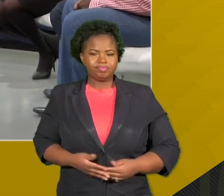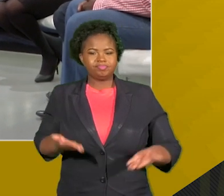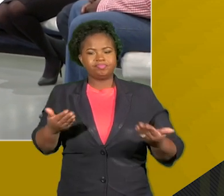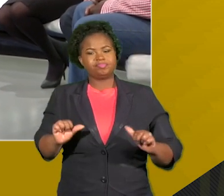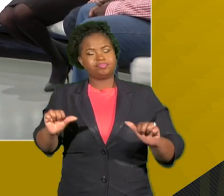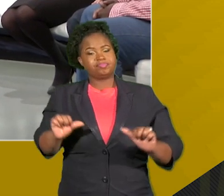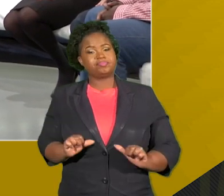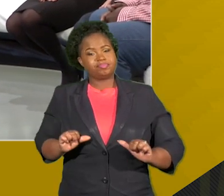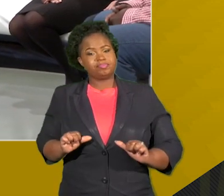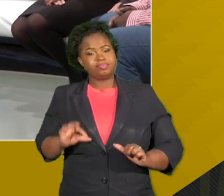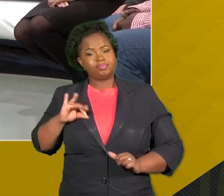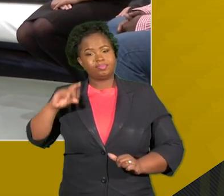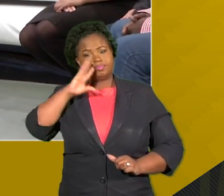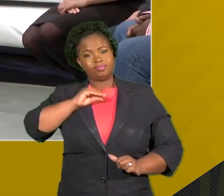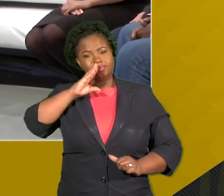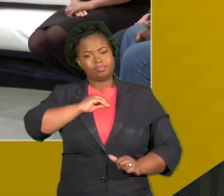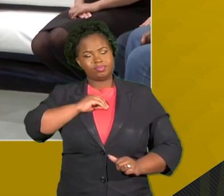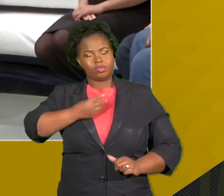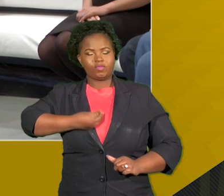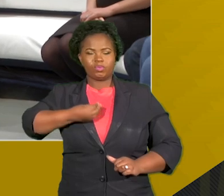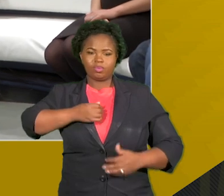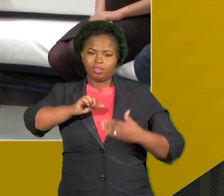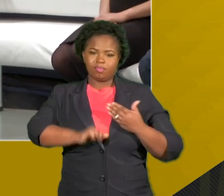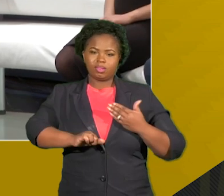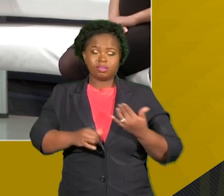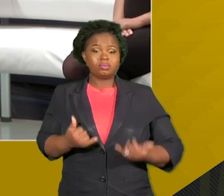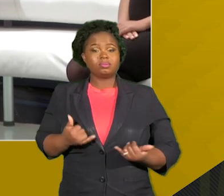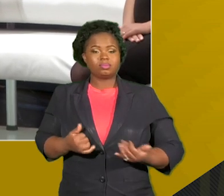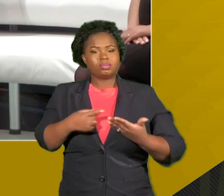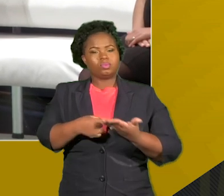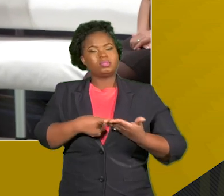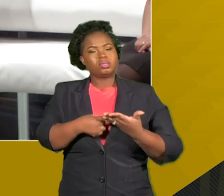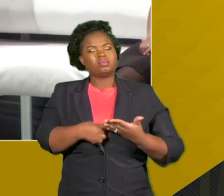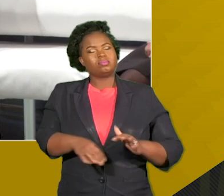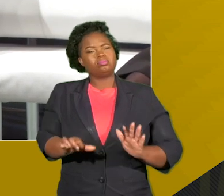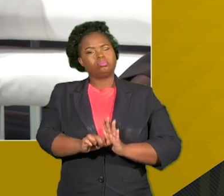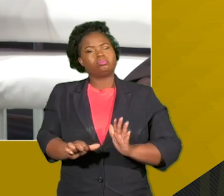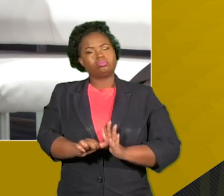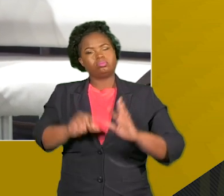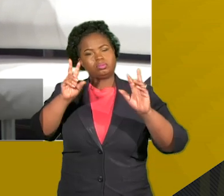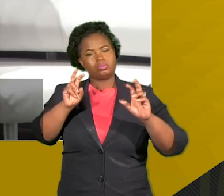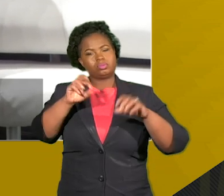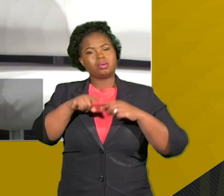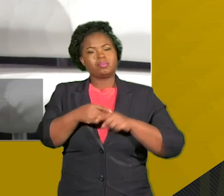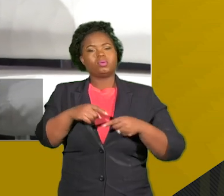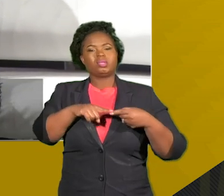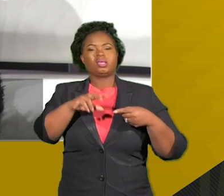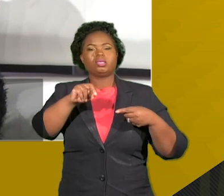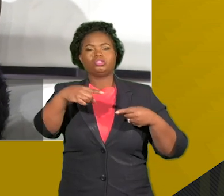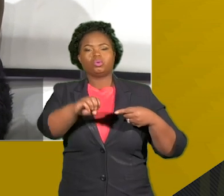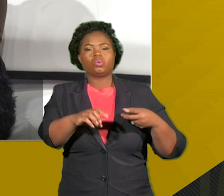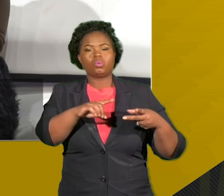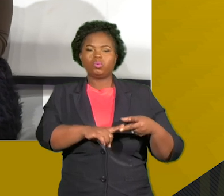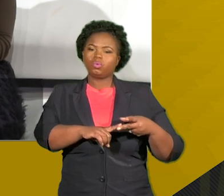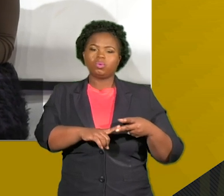Welcome back to It Daily Thetha on the Youth Month. And I'm Shandu Sakuluma about Indaba Ebalegi Legama NGOs, charities, ma foundations, Akona, Ashuga